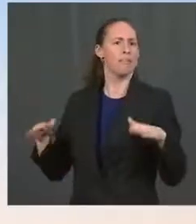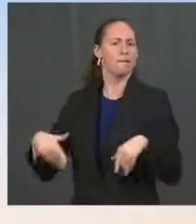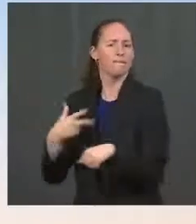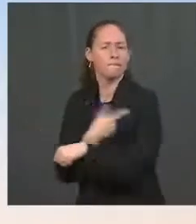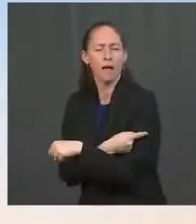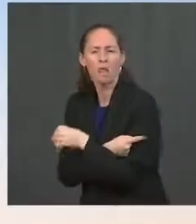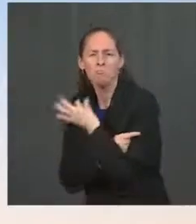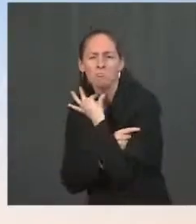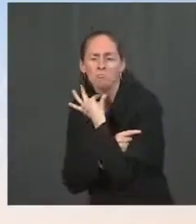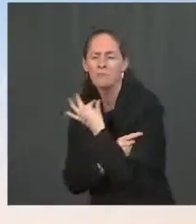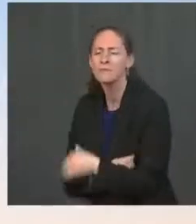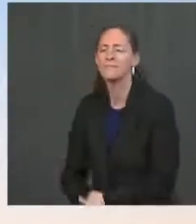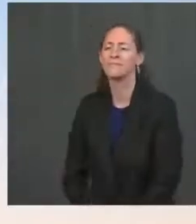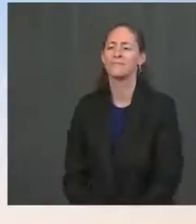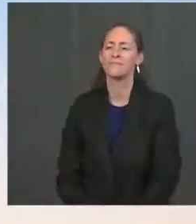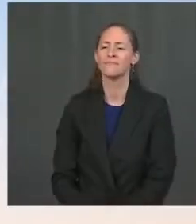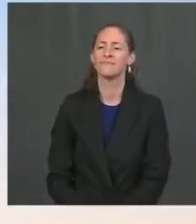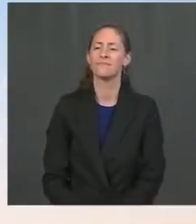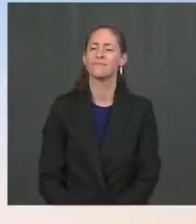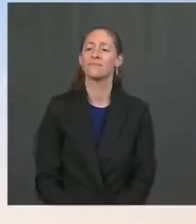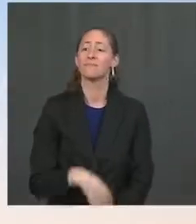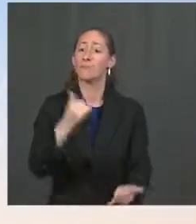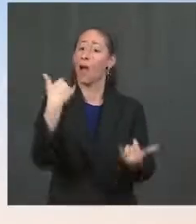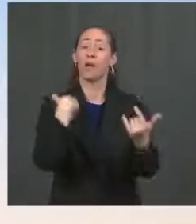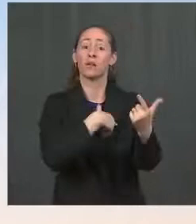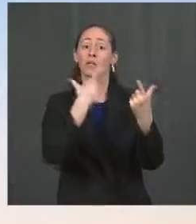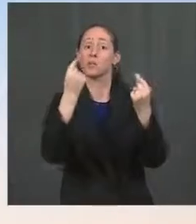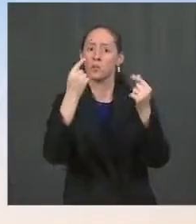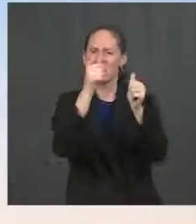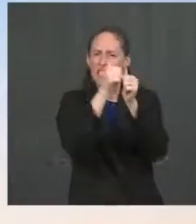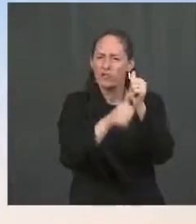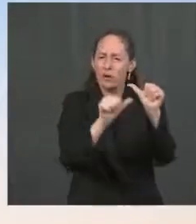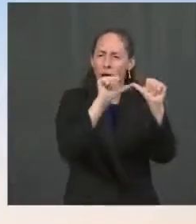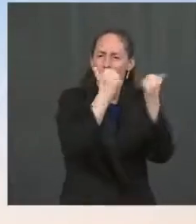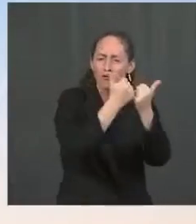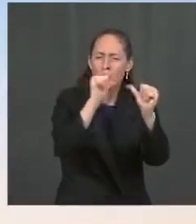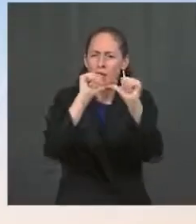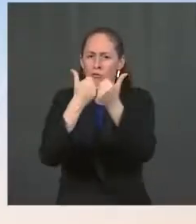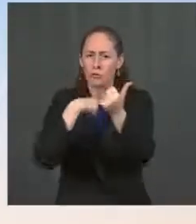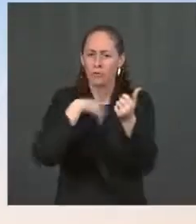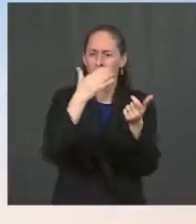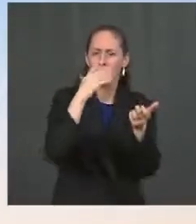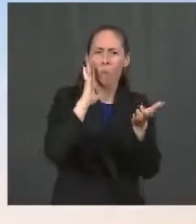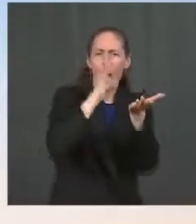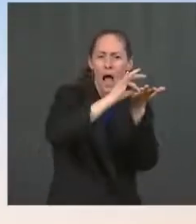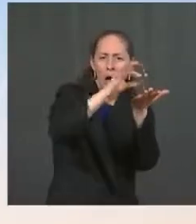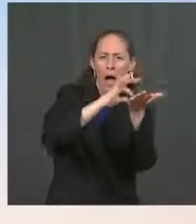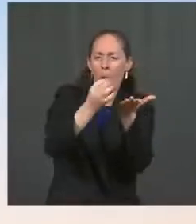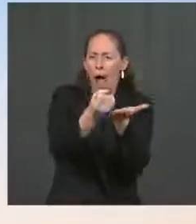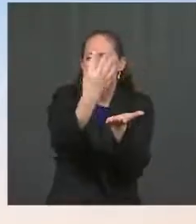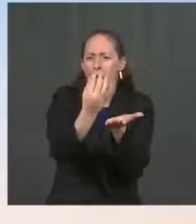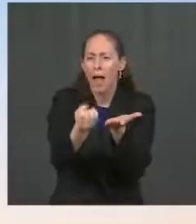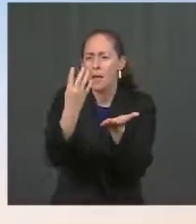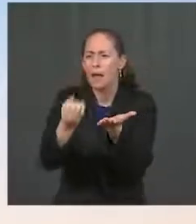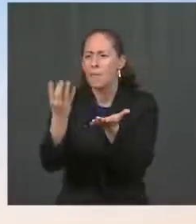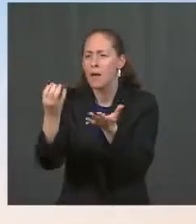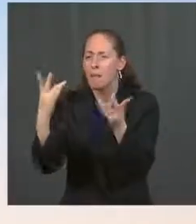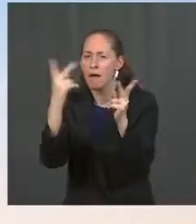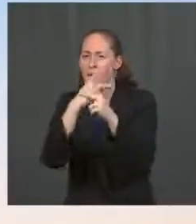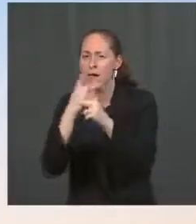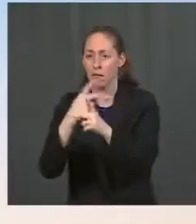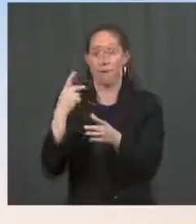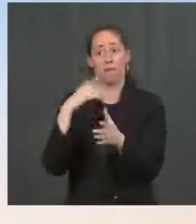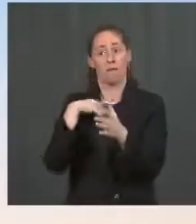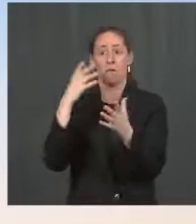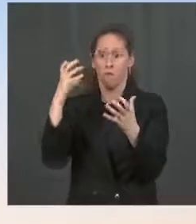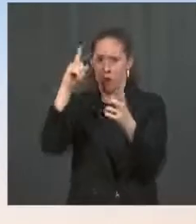been happening agency to agency. They really keep track of those numbers. Obviously, our objective is to get to close to 100%. There will